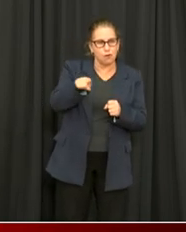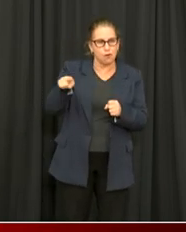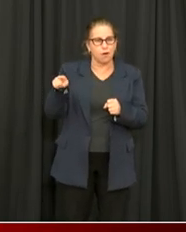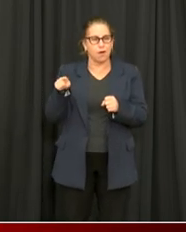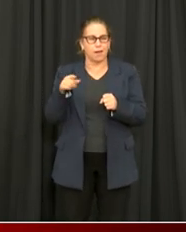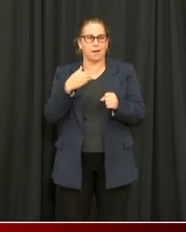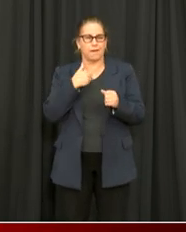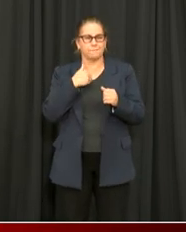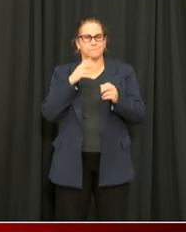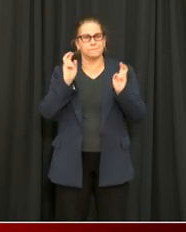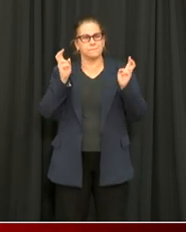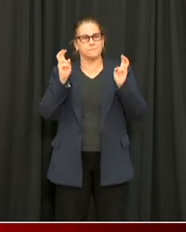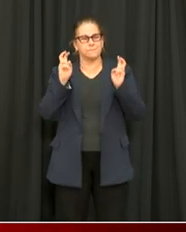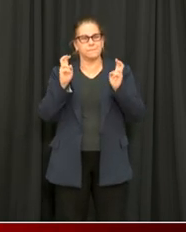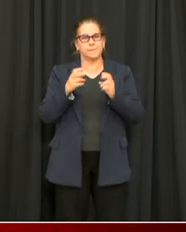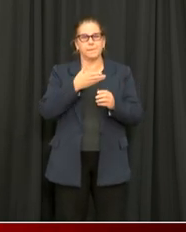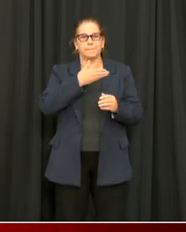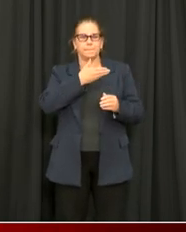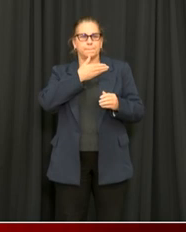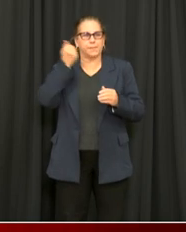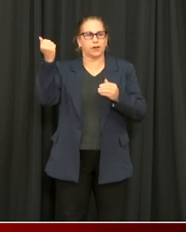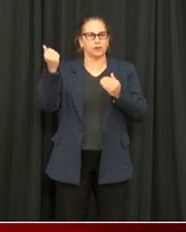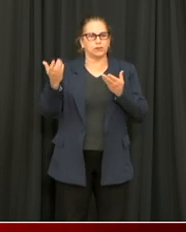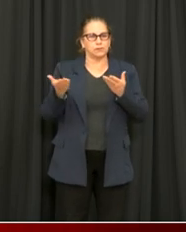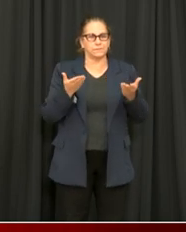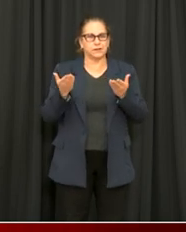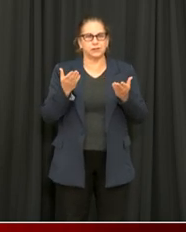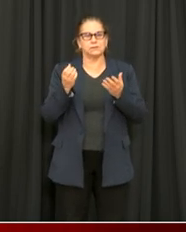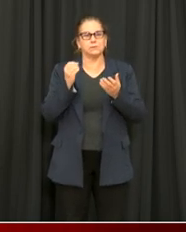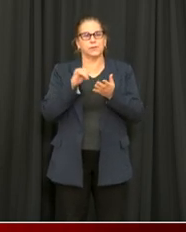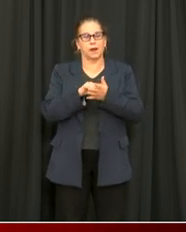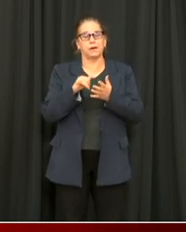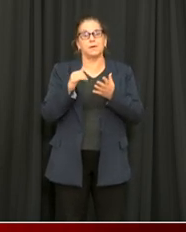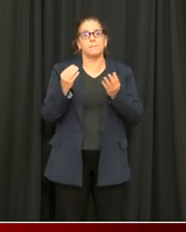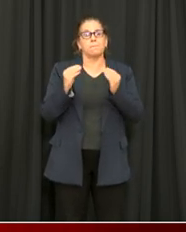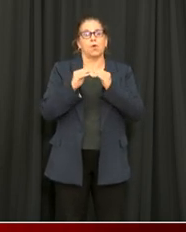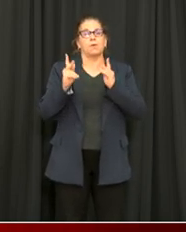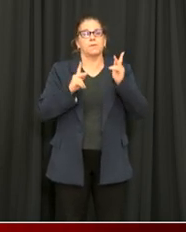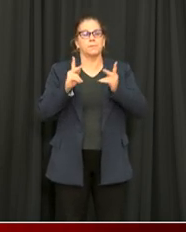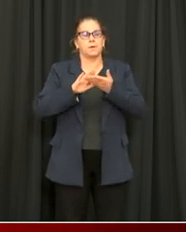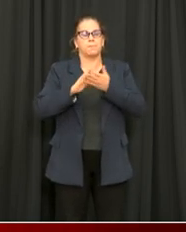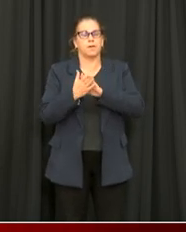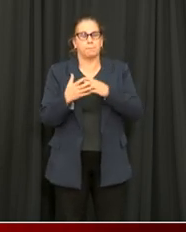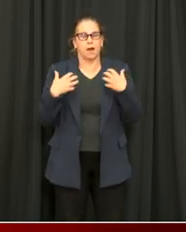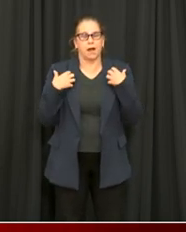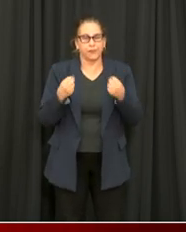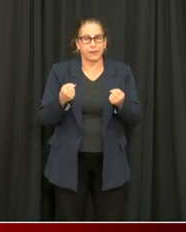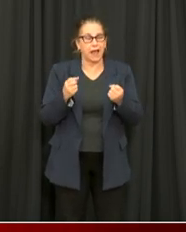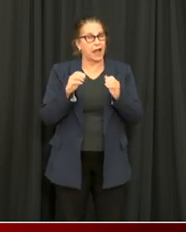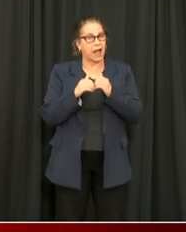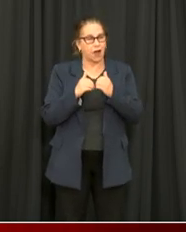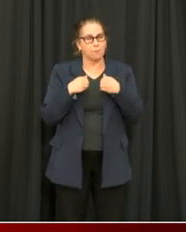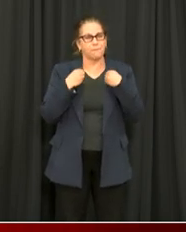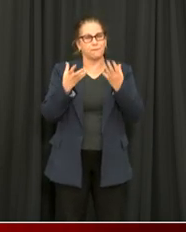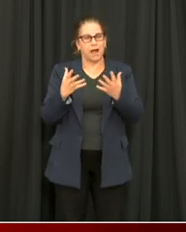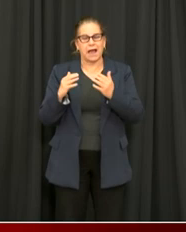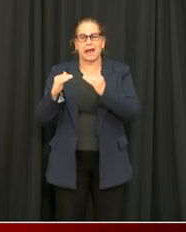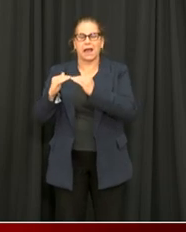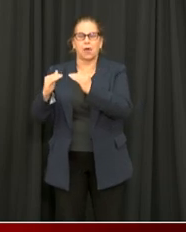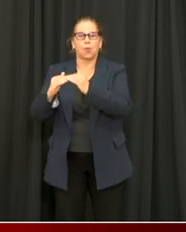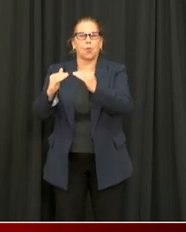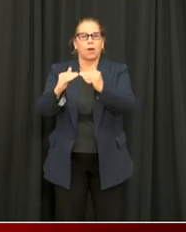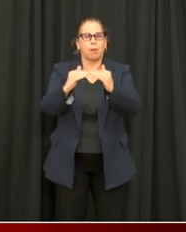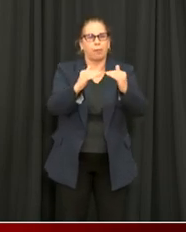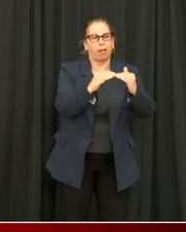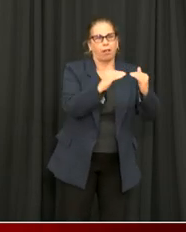have more healthy people and more equitable outcomes in Washington, D.C. So with that, I'd like the city